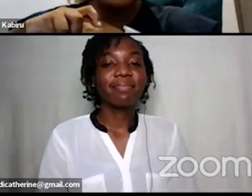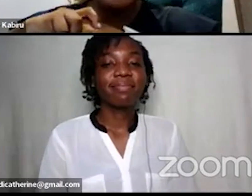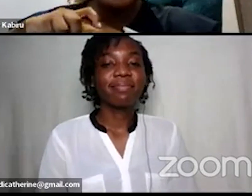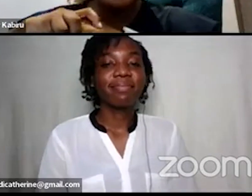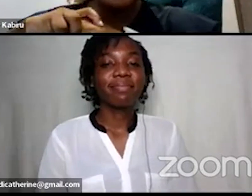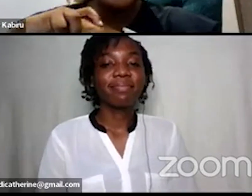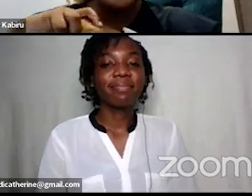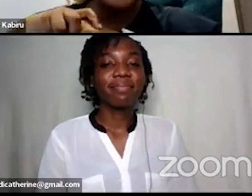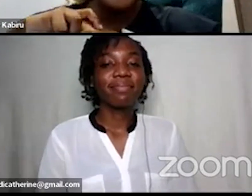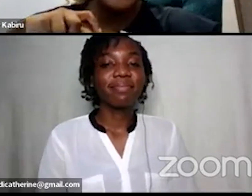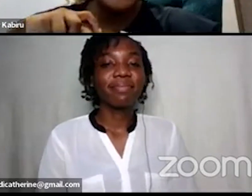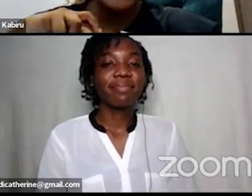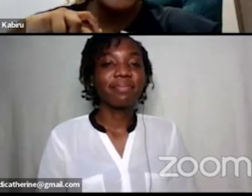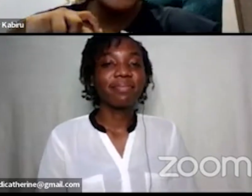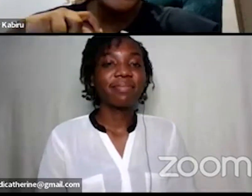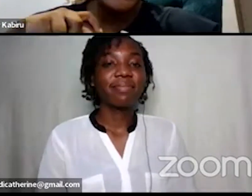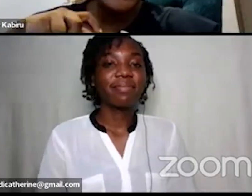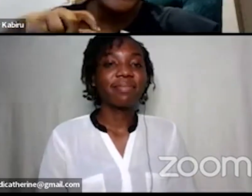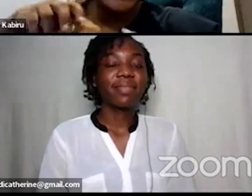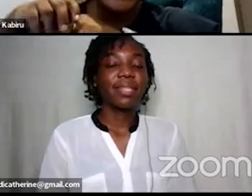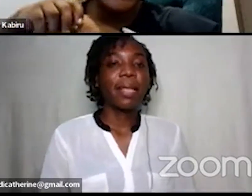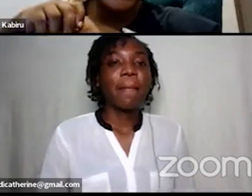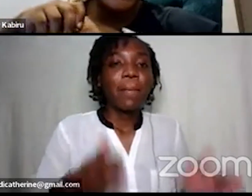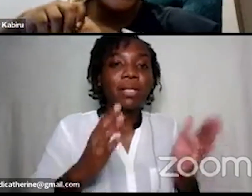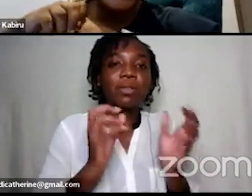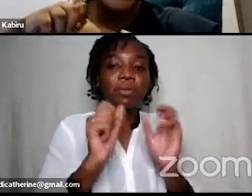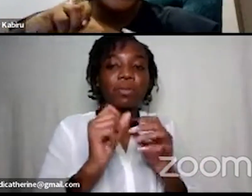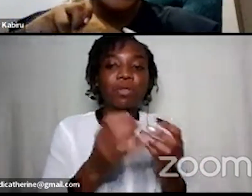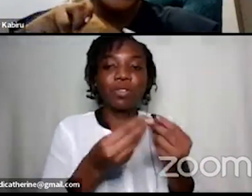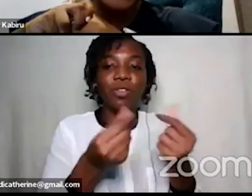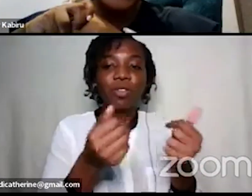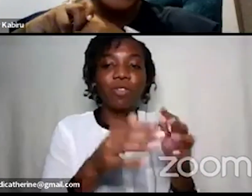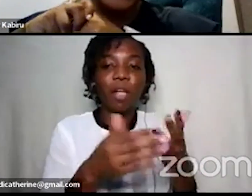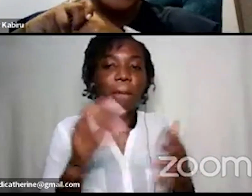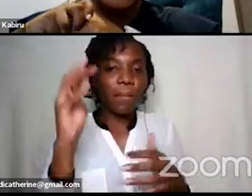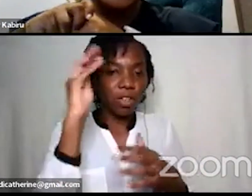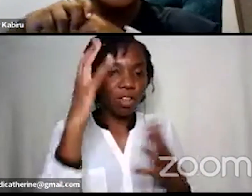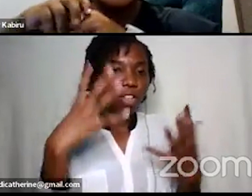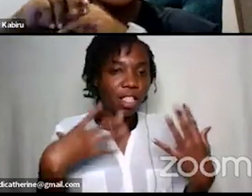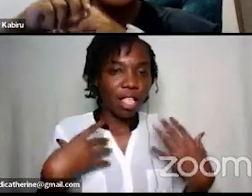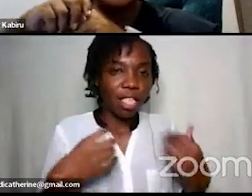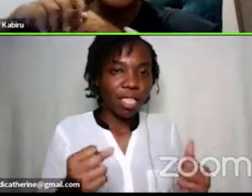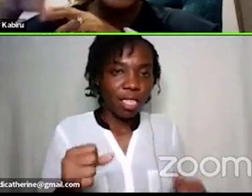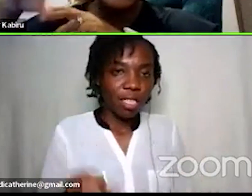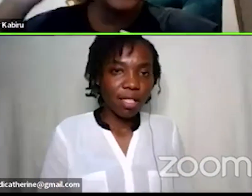How can someone handle a child with mental health? They need to go and see Nancy.